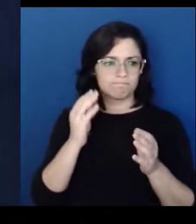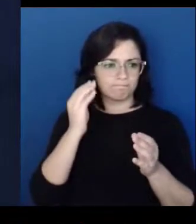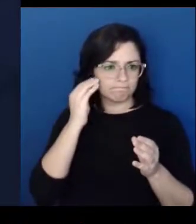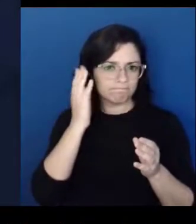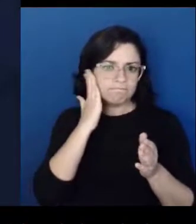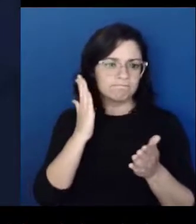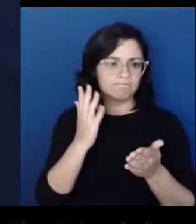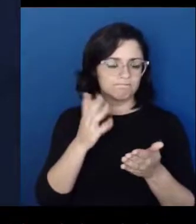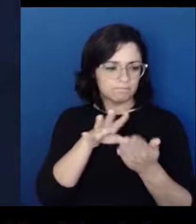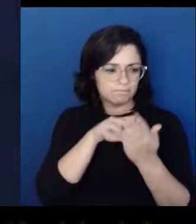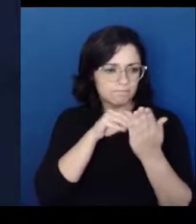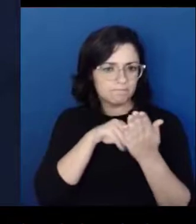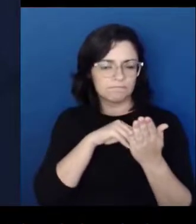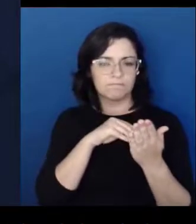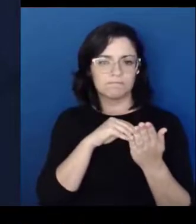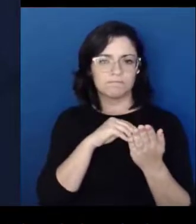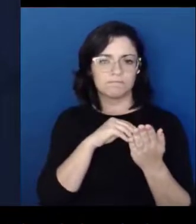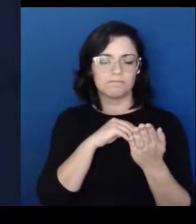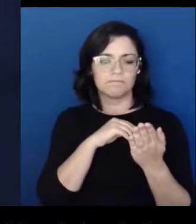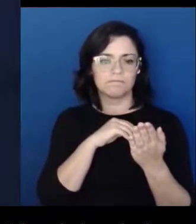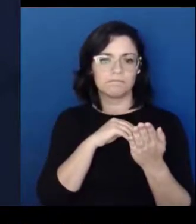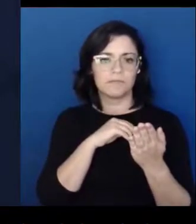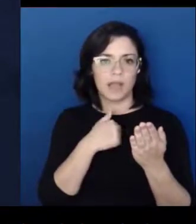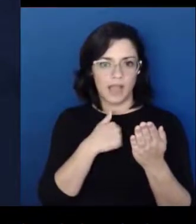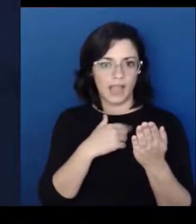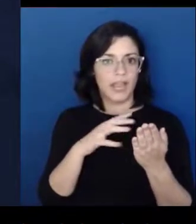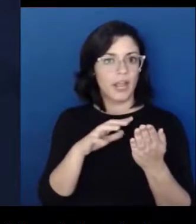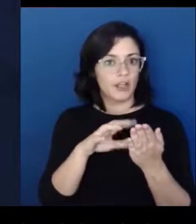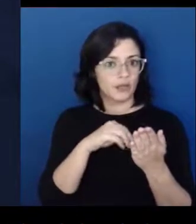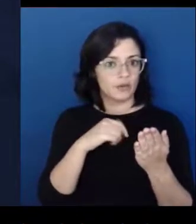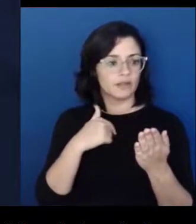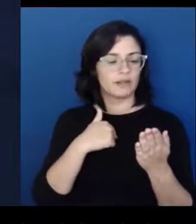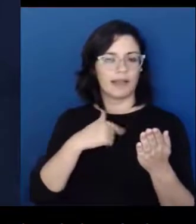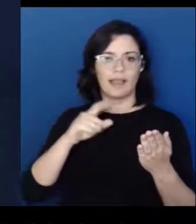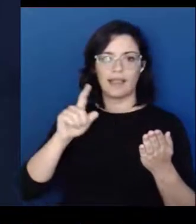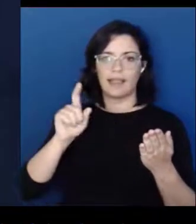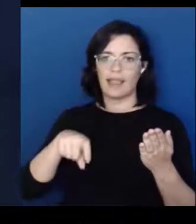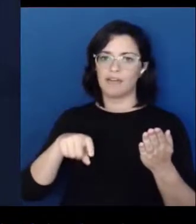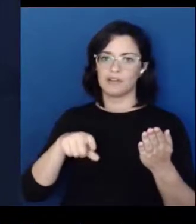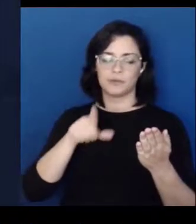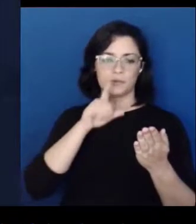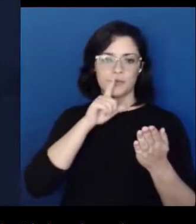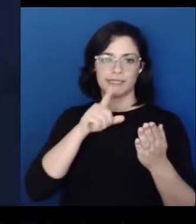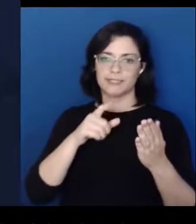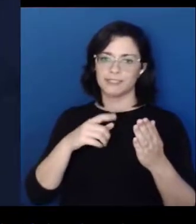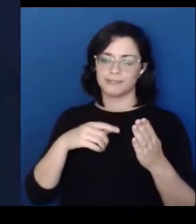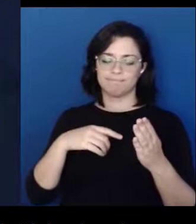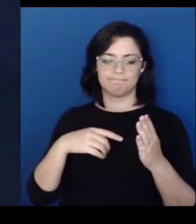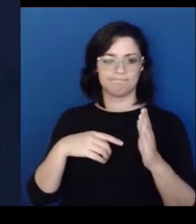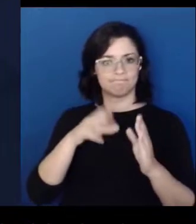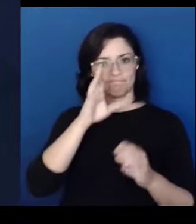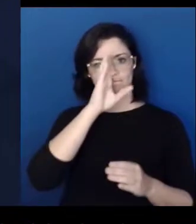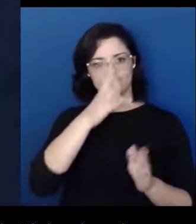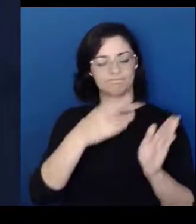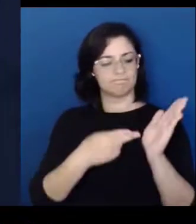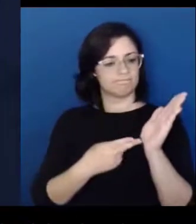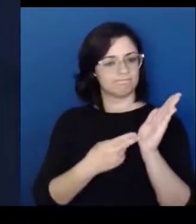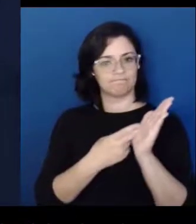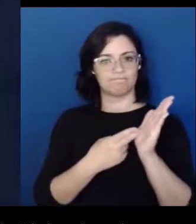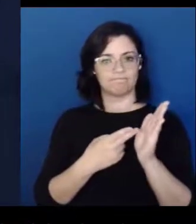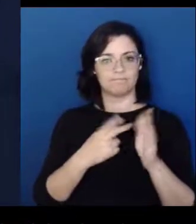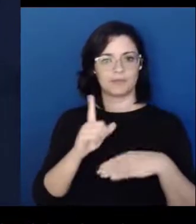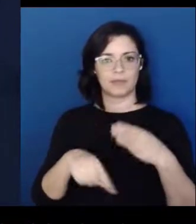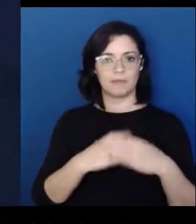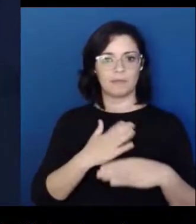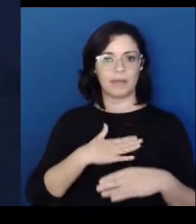I learned that I have to be honest about my hearing loss. That meaning telling you I have